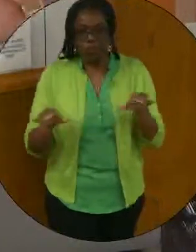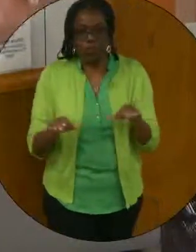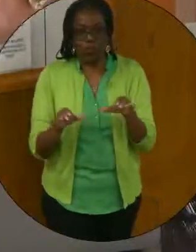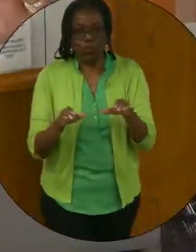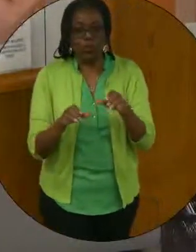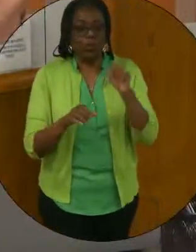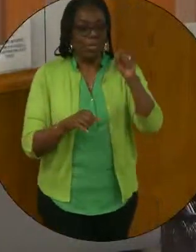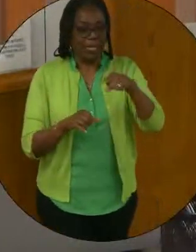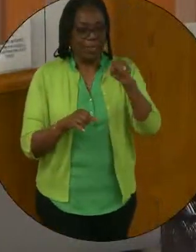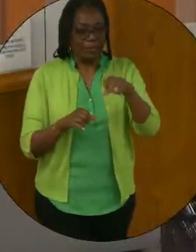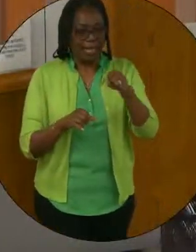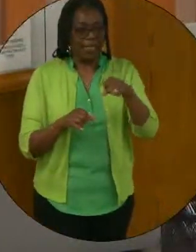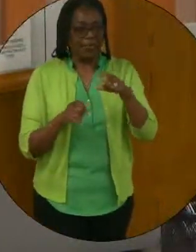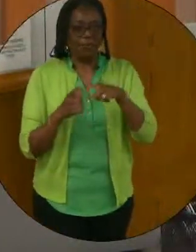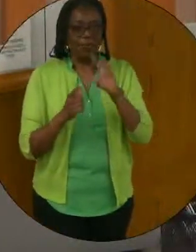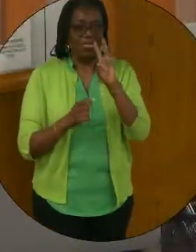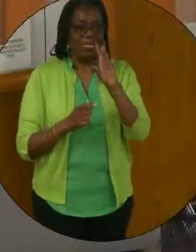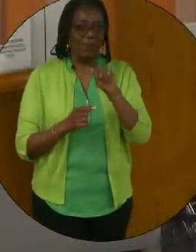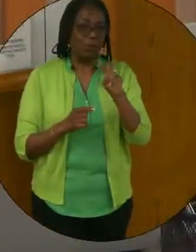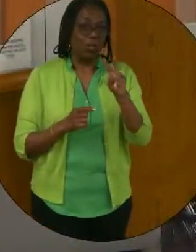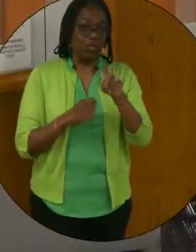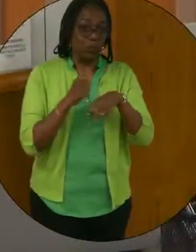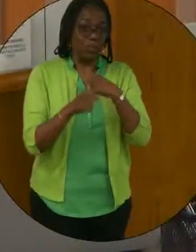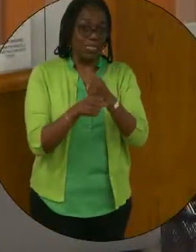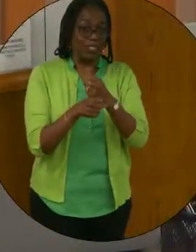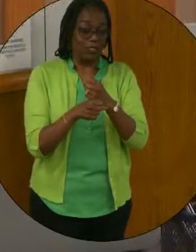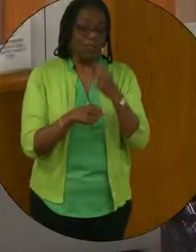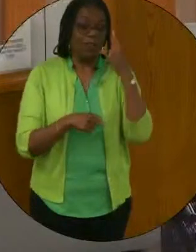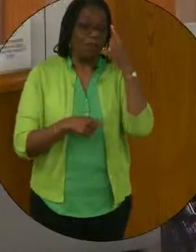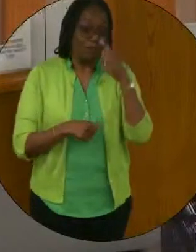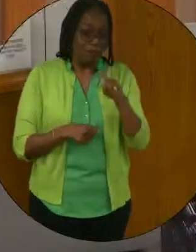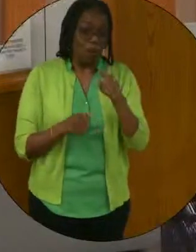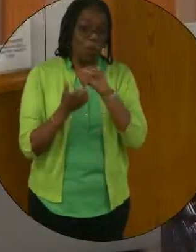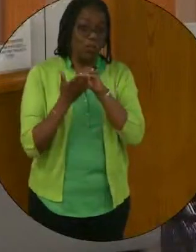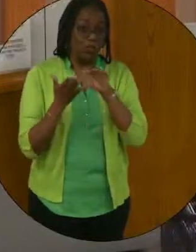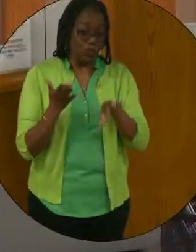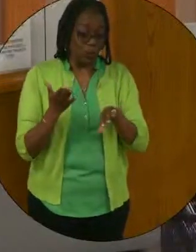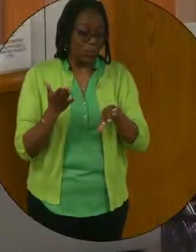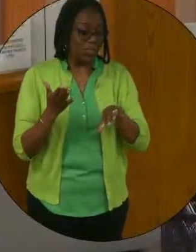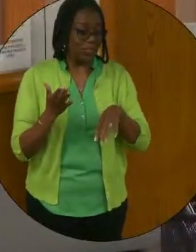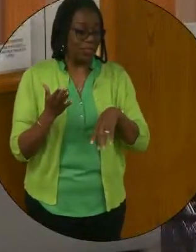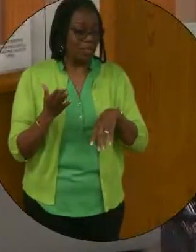And yes, to the 6.2 years for students who